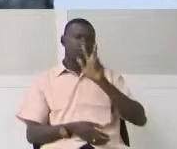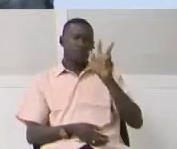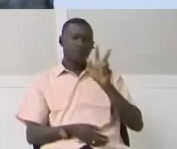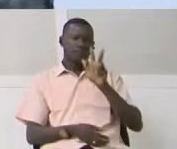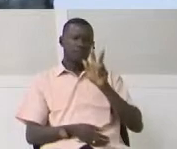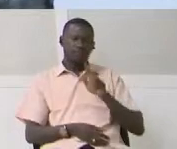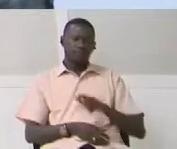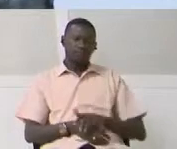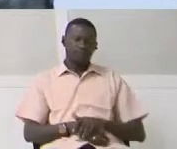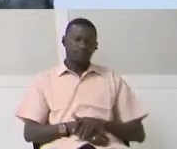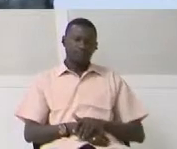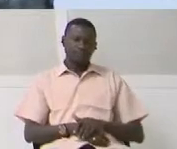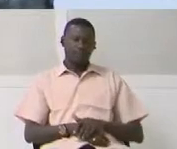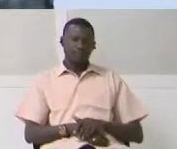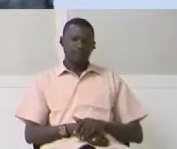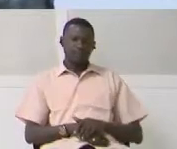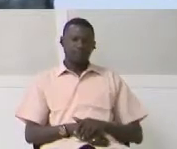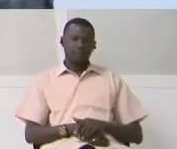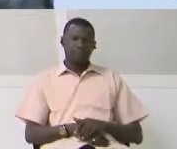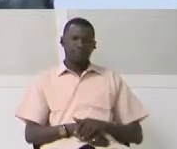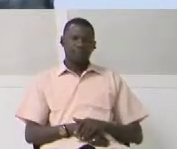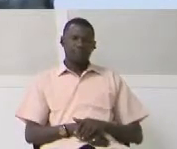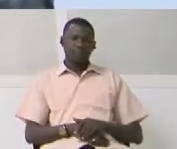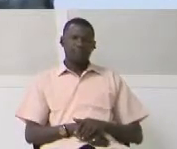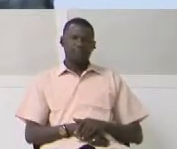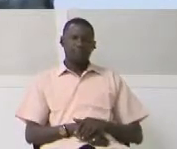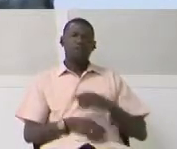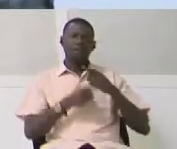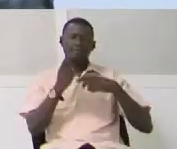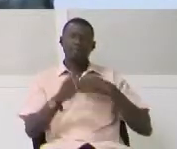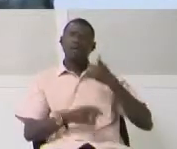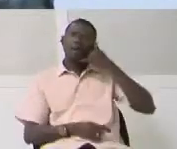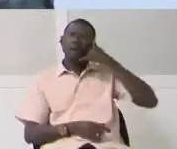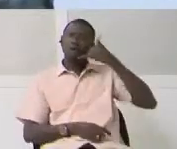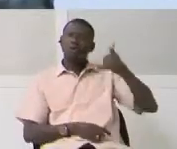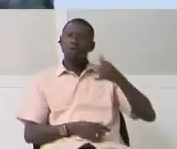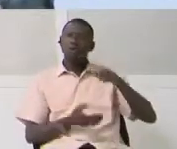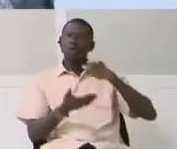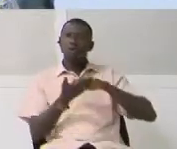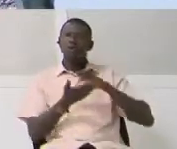Wednesday. Okay, Mark called Wednesday.